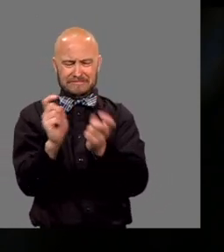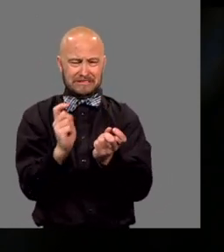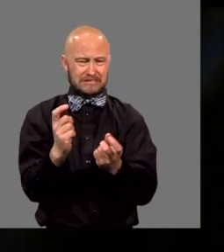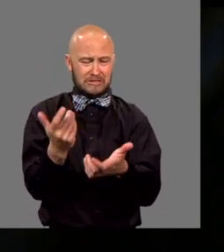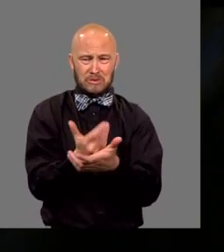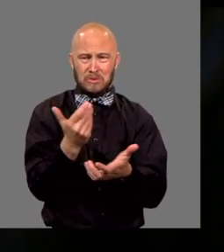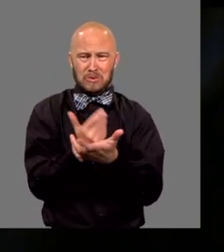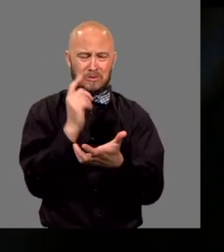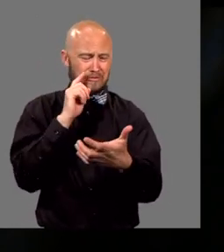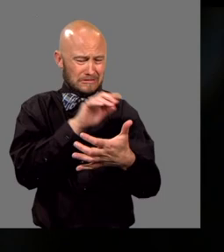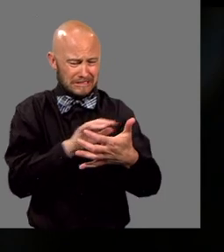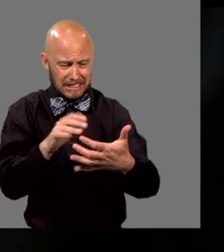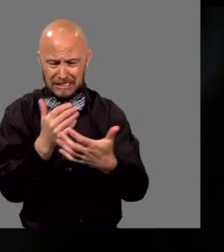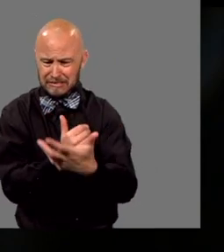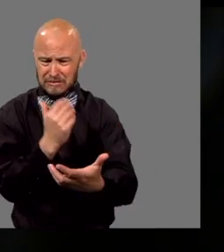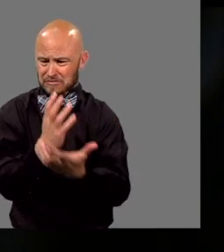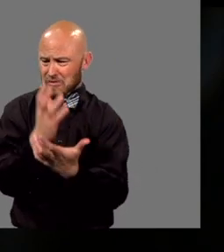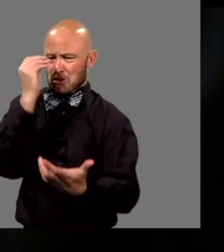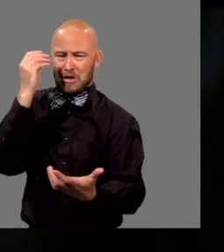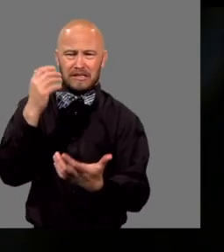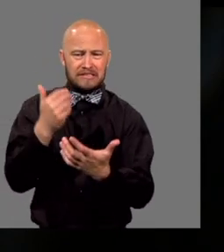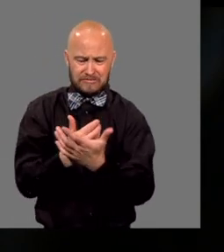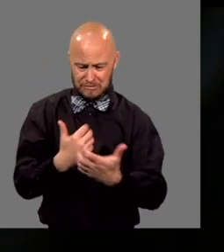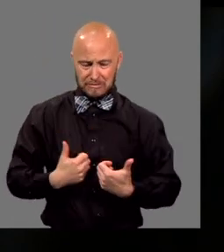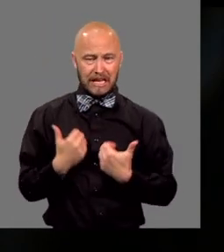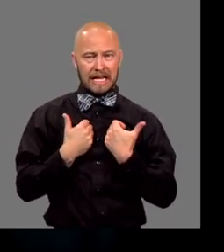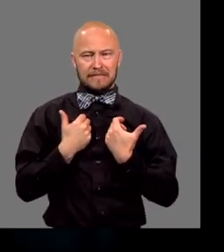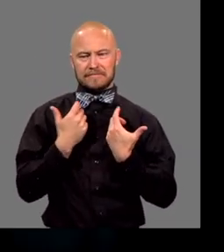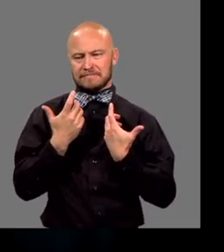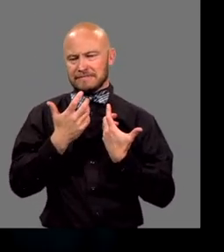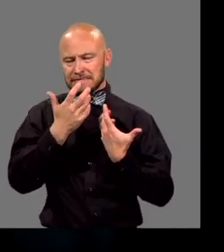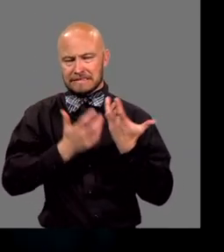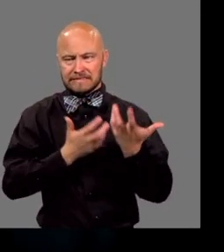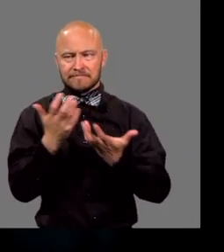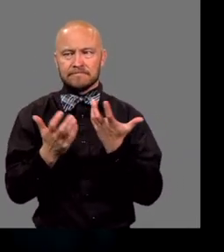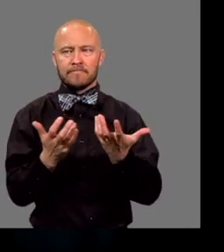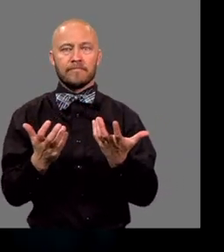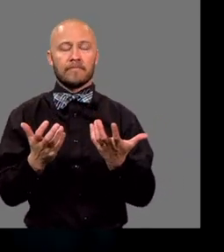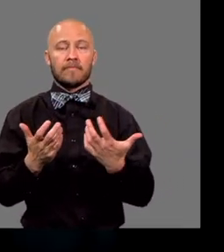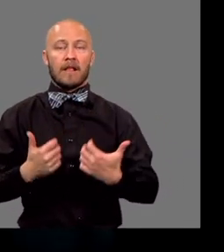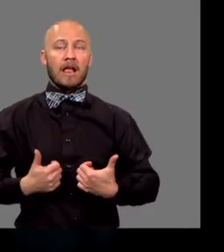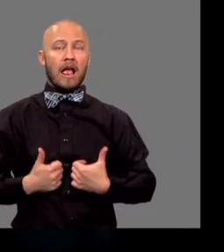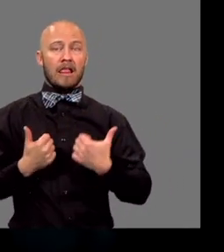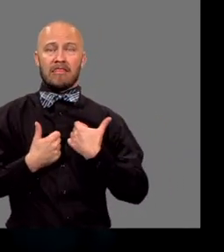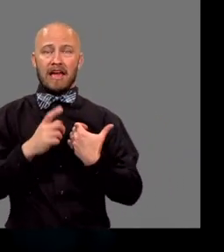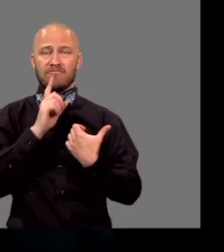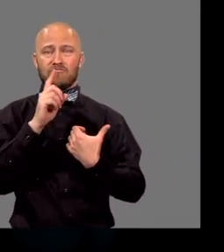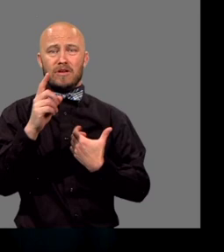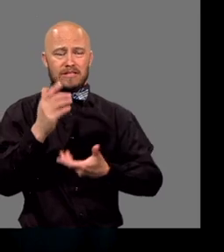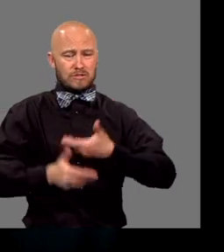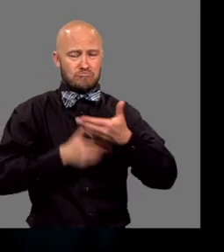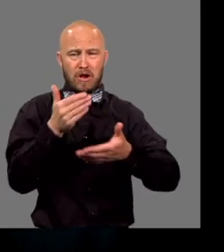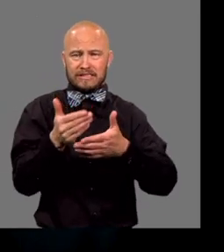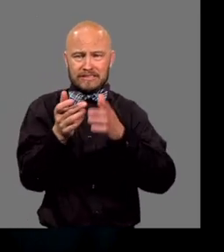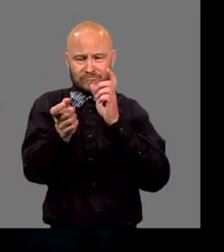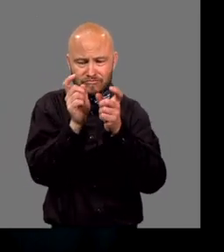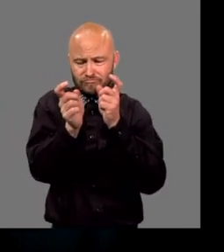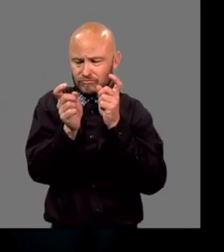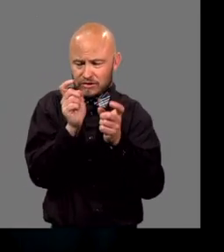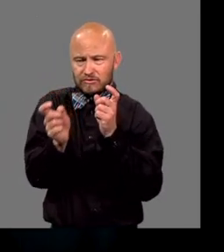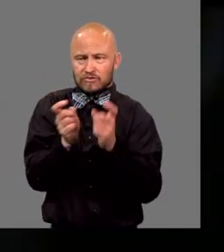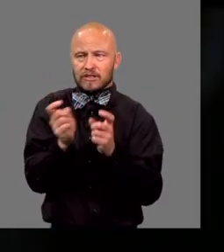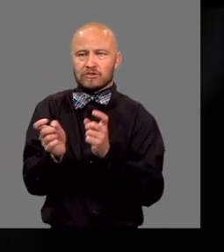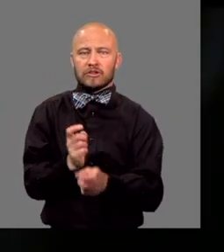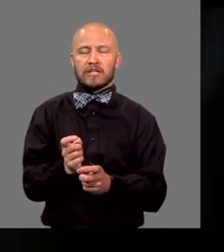a new way of studying, learning, and living. They say that life is a continuous process of